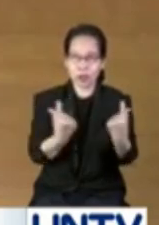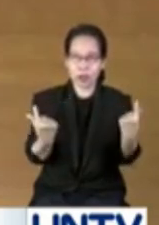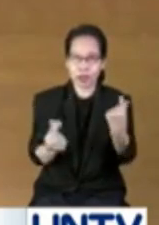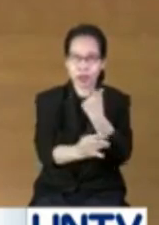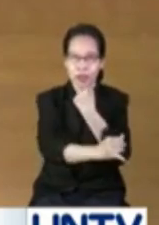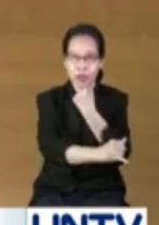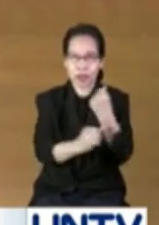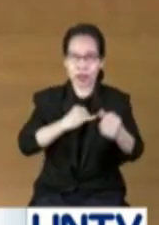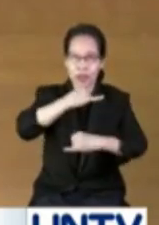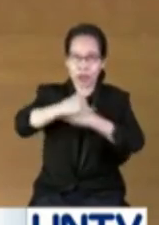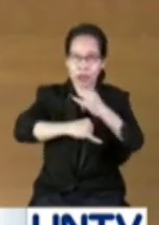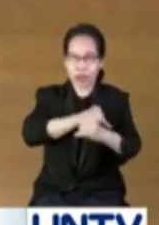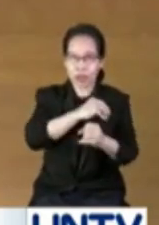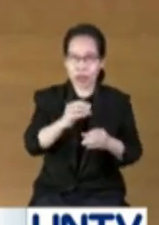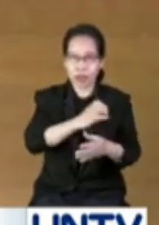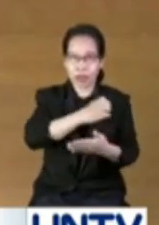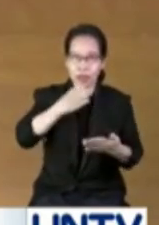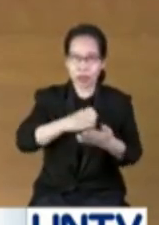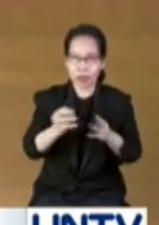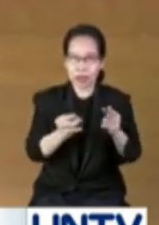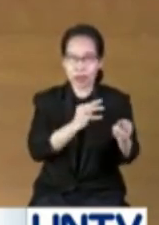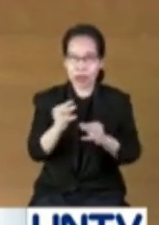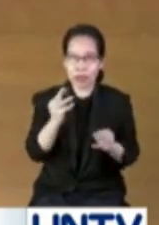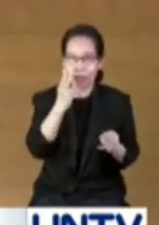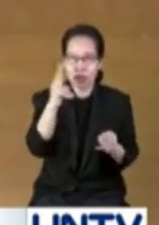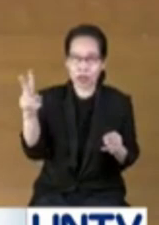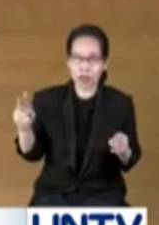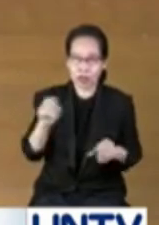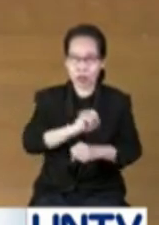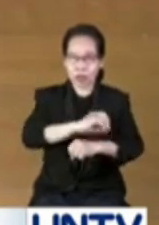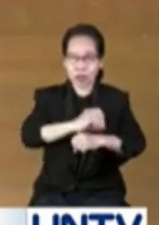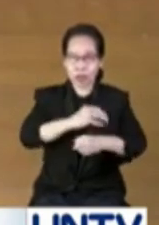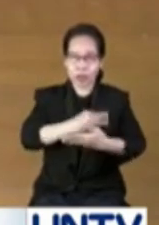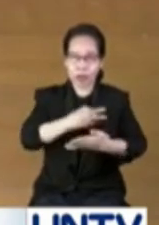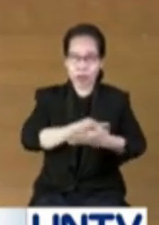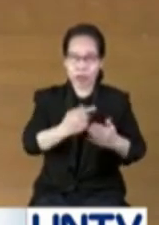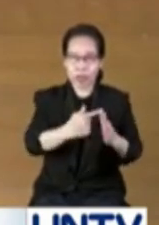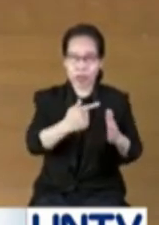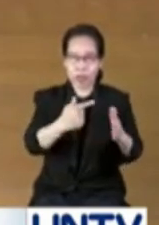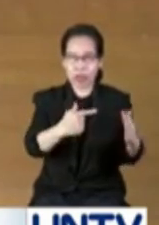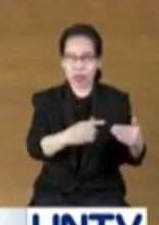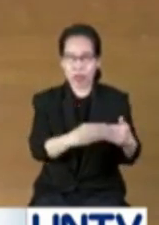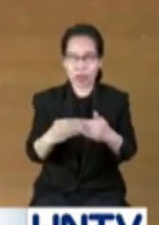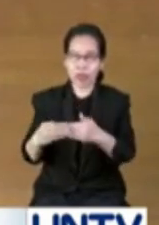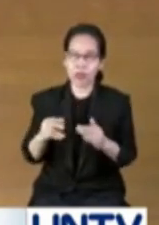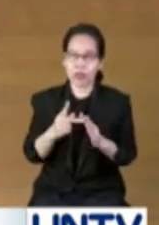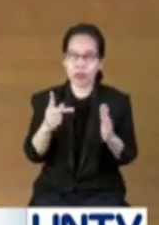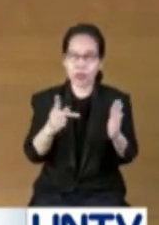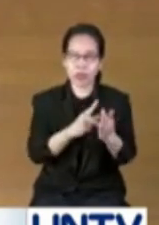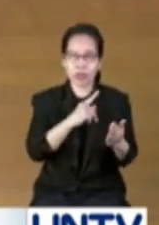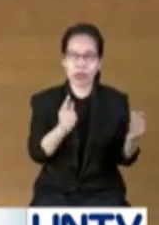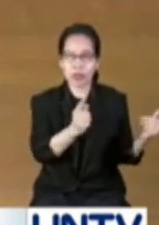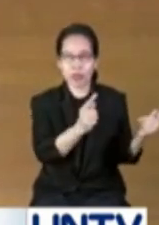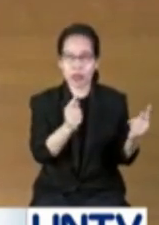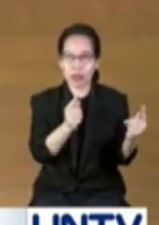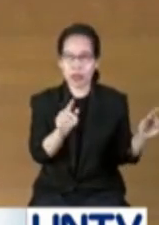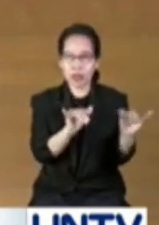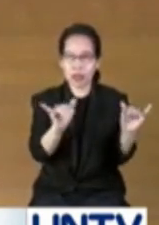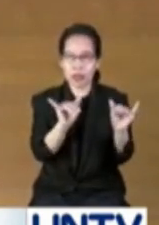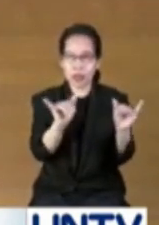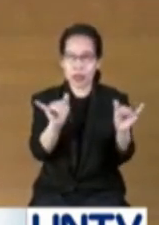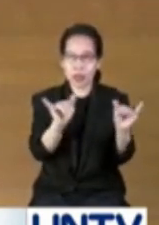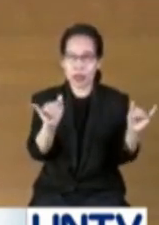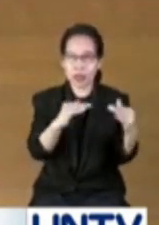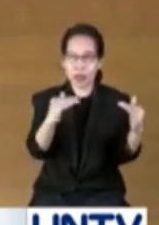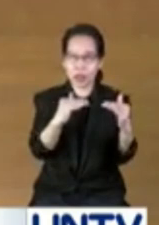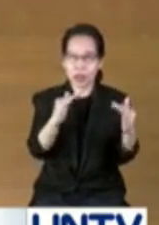managers shall oversee the operations of the fund, guided by the principles of transparency and accountability.